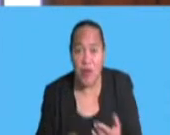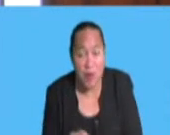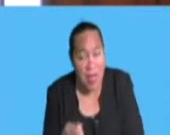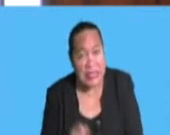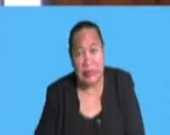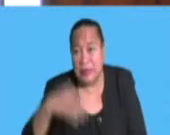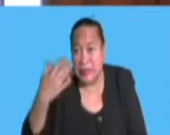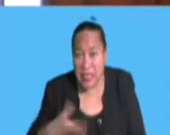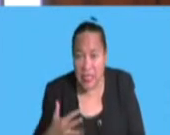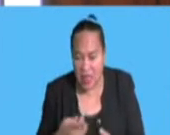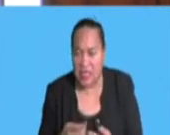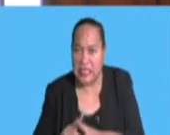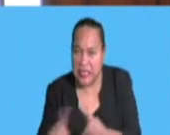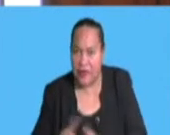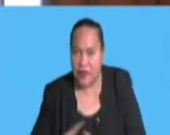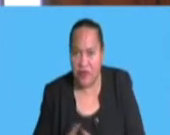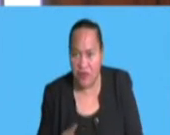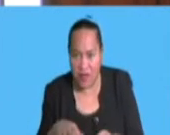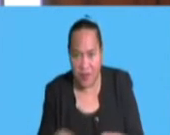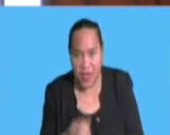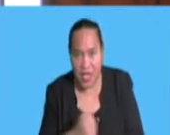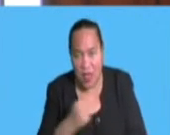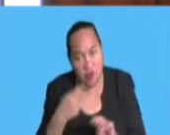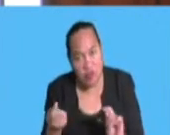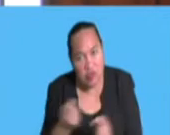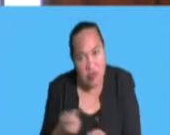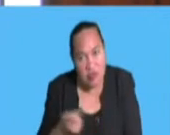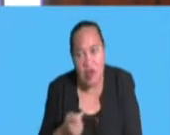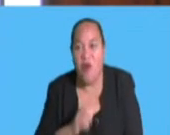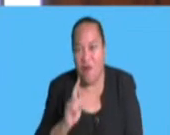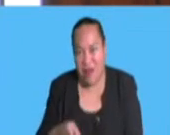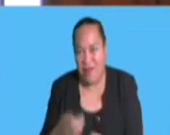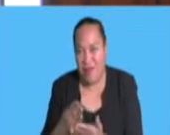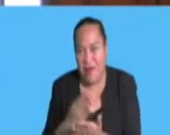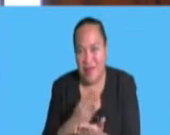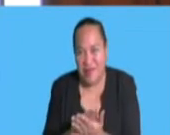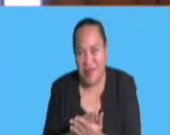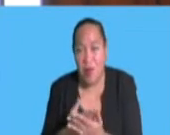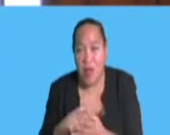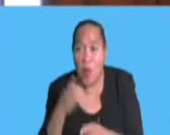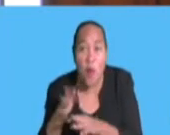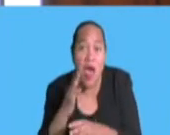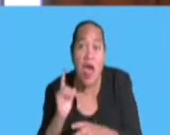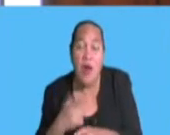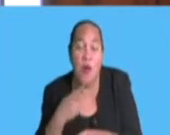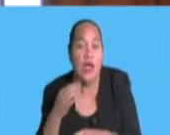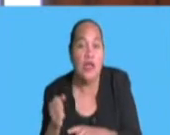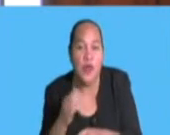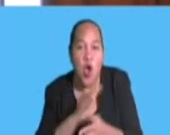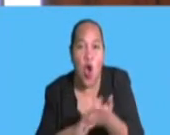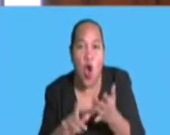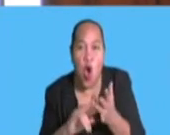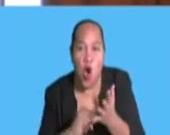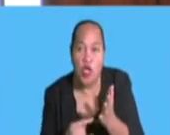are part of the structural adjustments that are synonymous with an austerity budget. Now, in theory, austerity